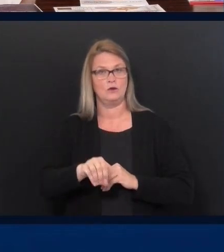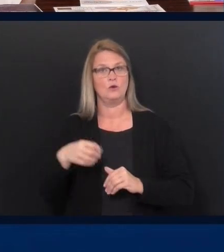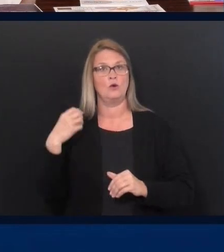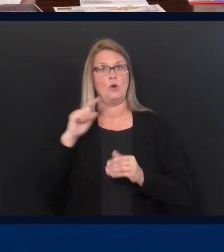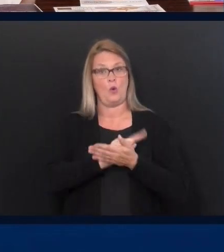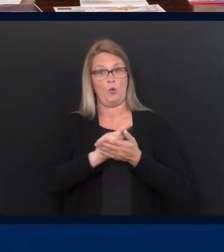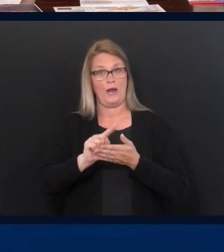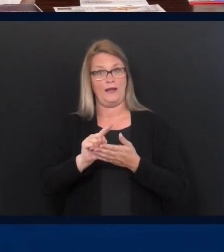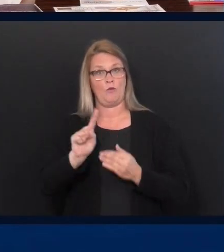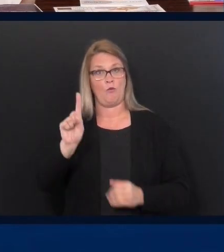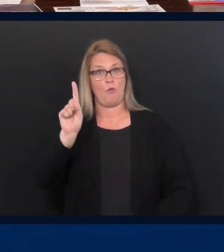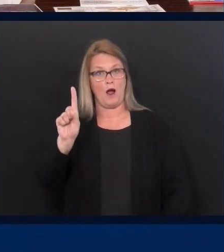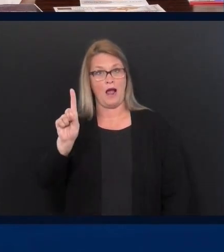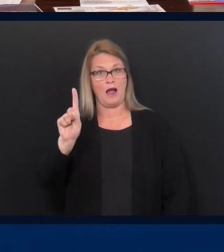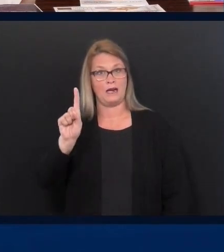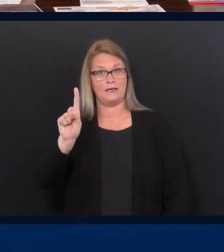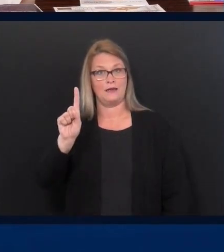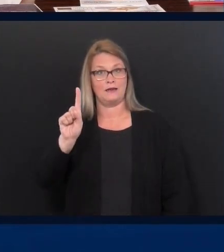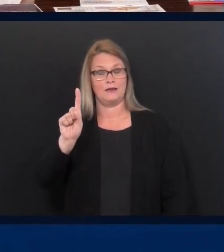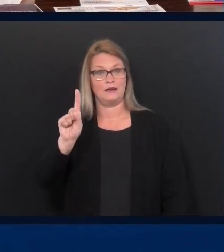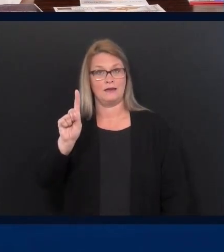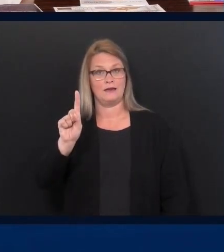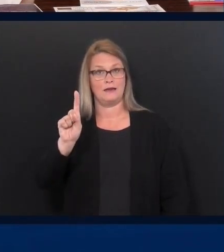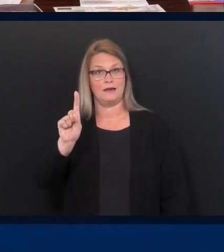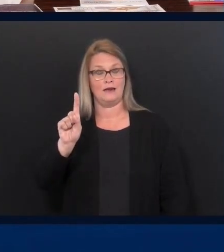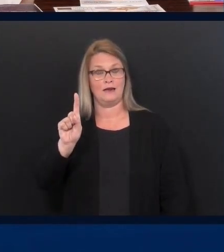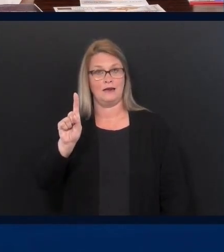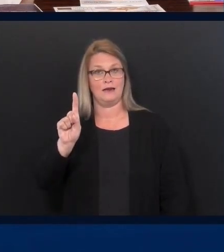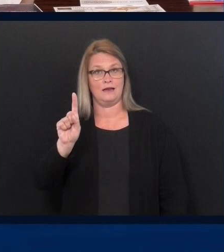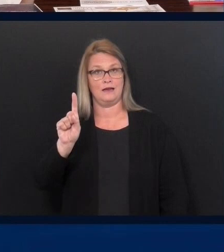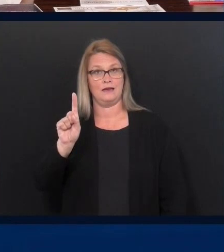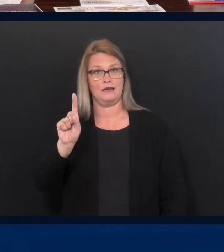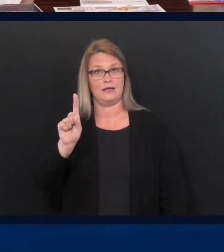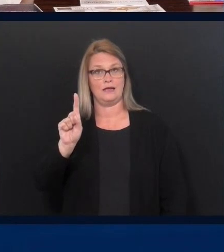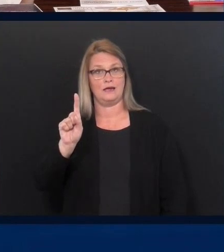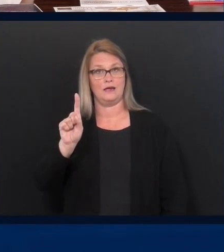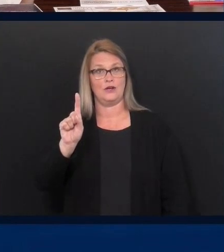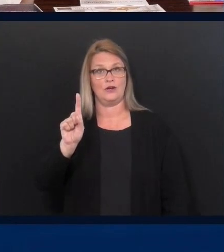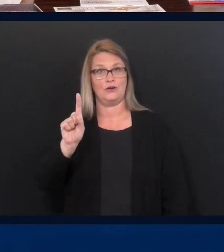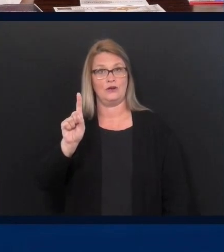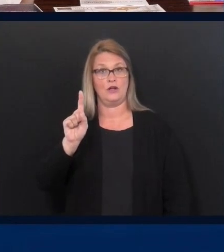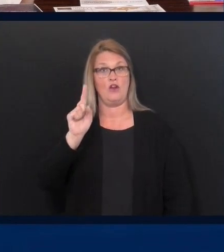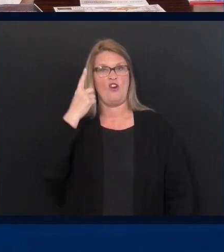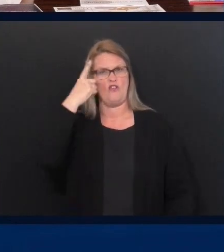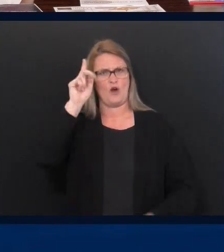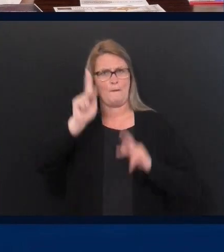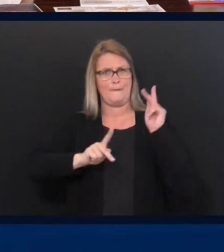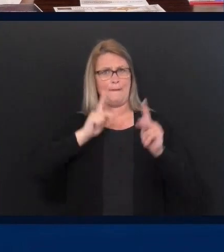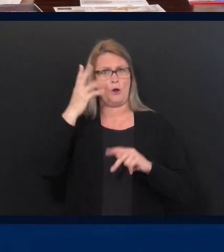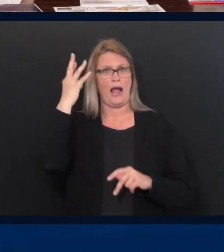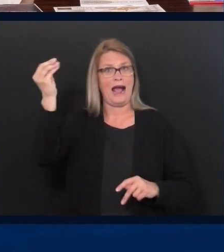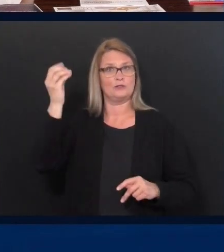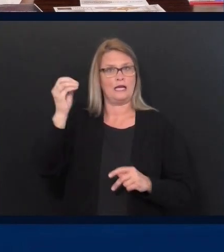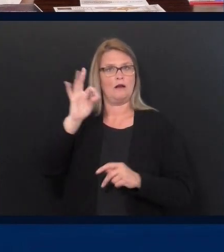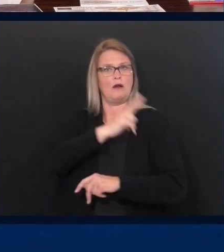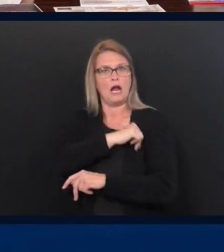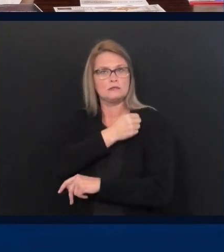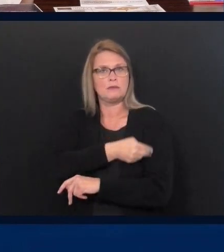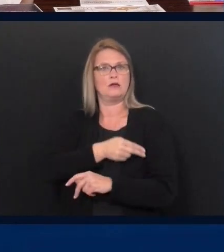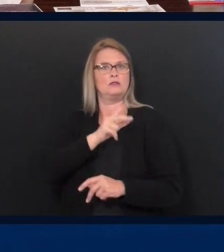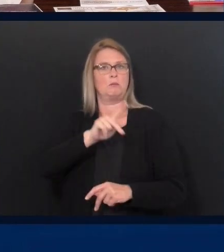week 1, for all that are outside of the hospitals and the elective